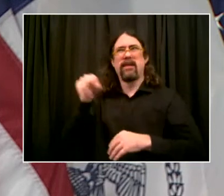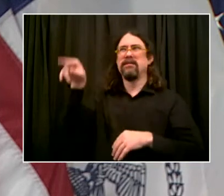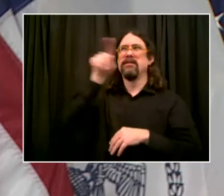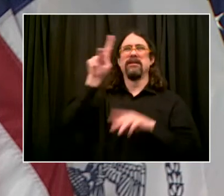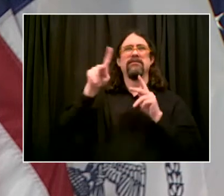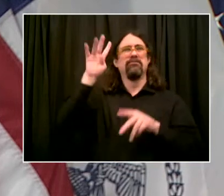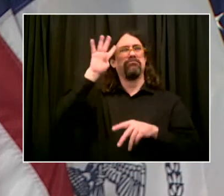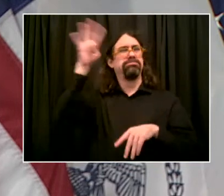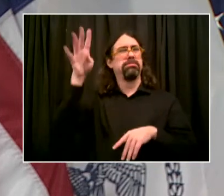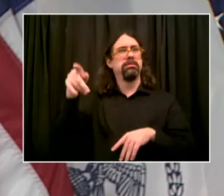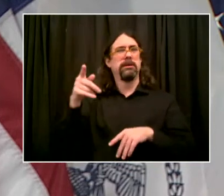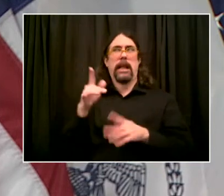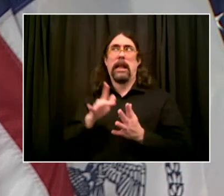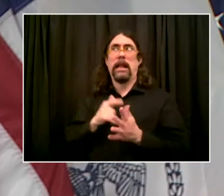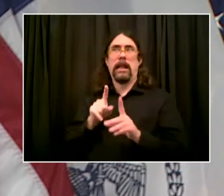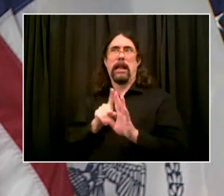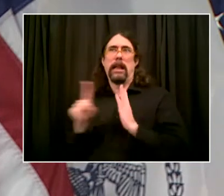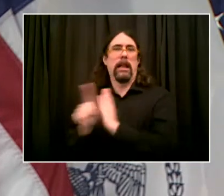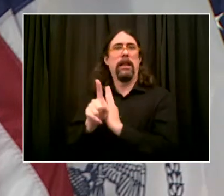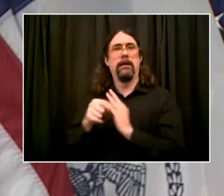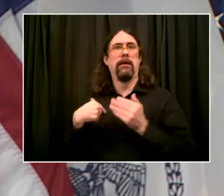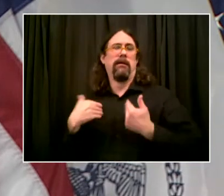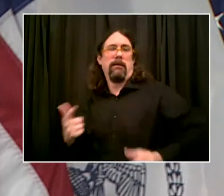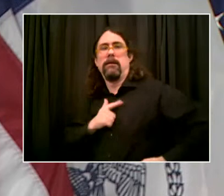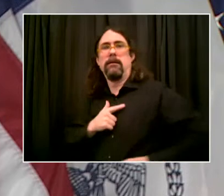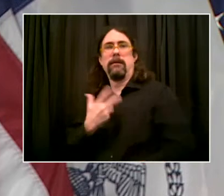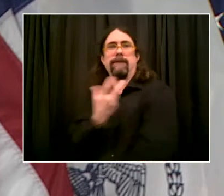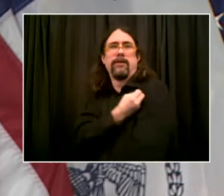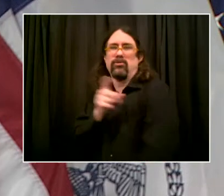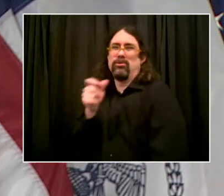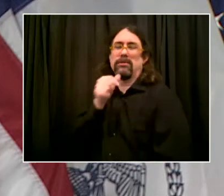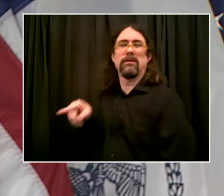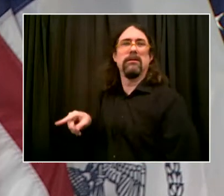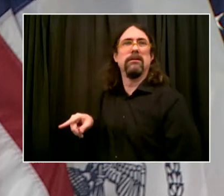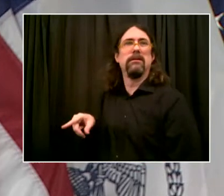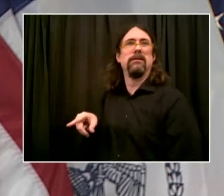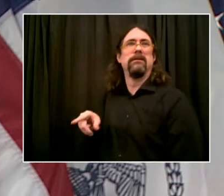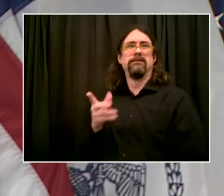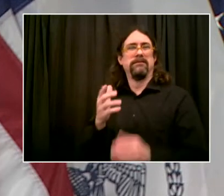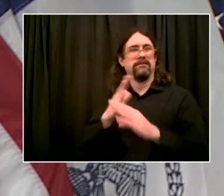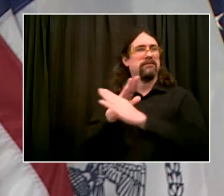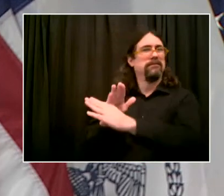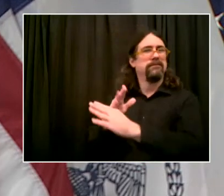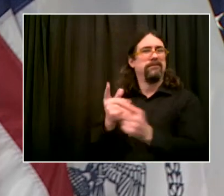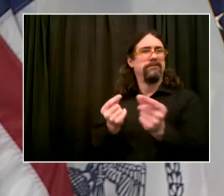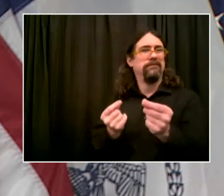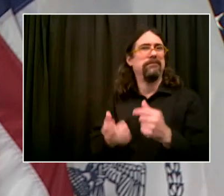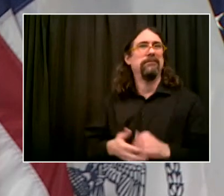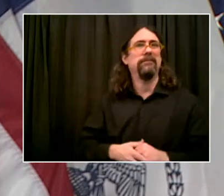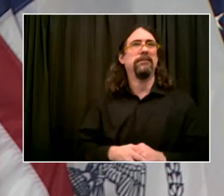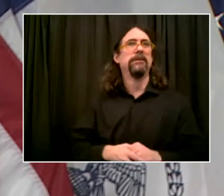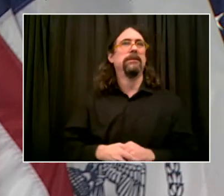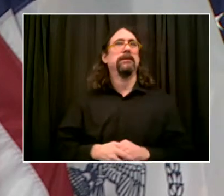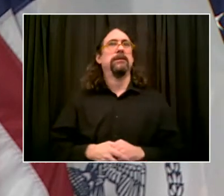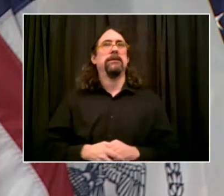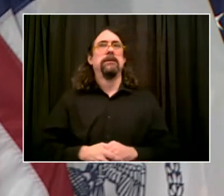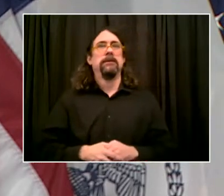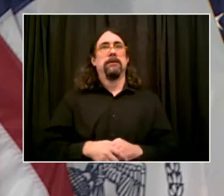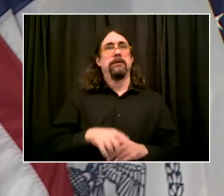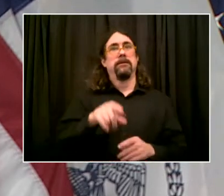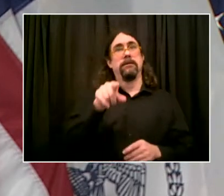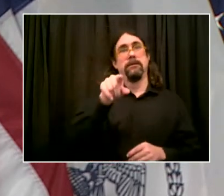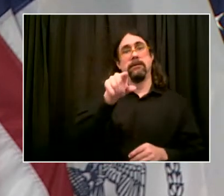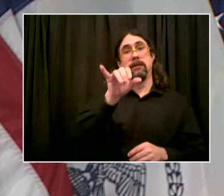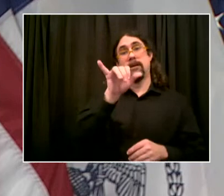not a senior, which I'm just going to assume for this moment, doesn't sound like someone who should have gotten vaccinated to me. So I'll